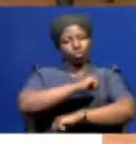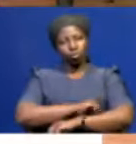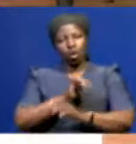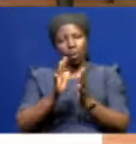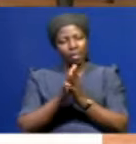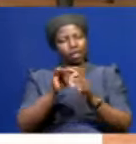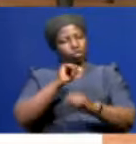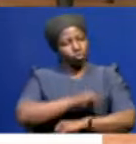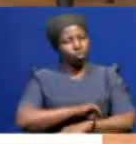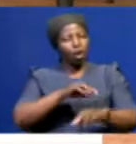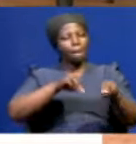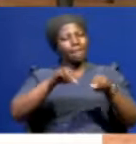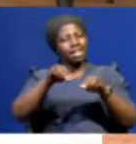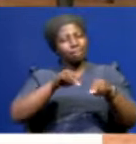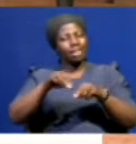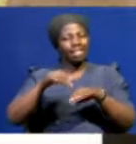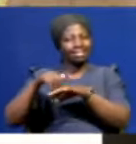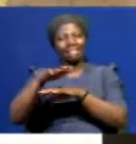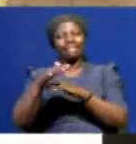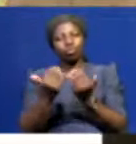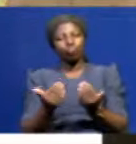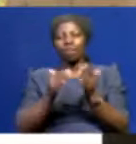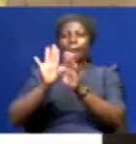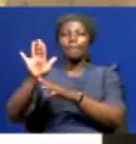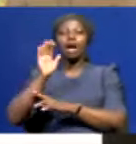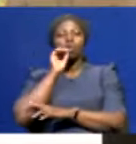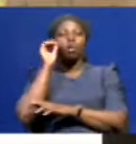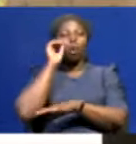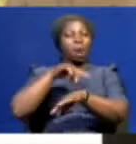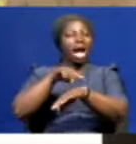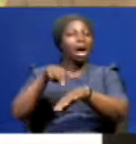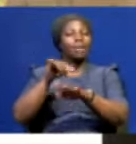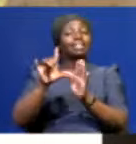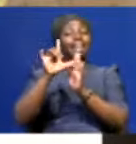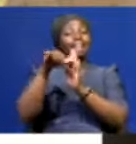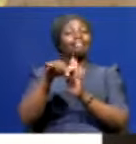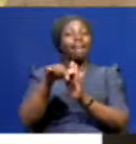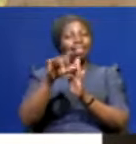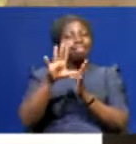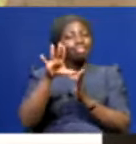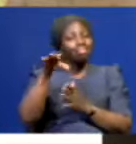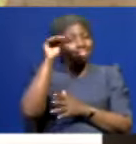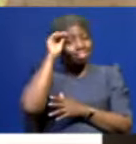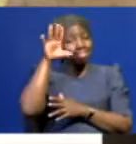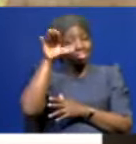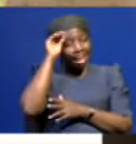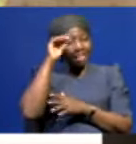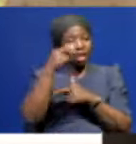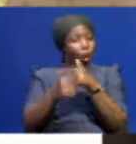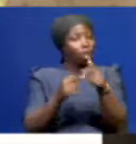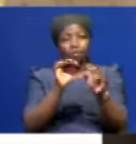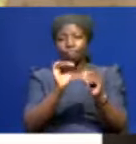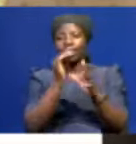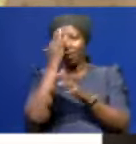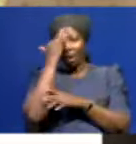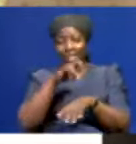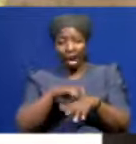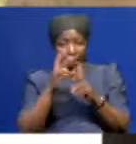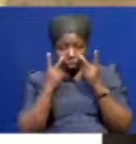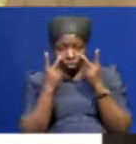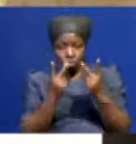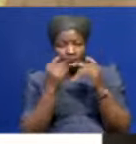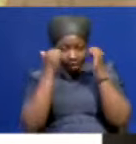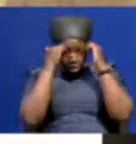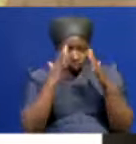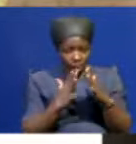management sending them back home hours later. Hakuna masomo yameendelea kwa sababu ukiangalia wanafunzi unapata